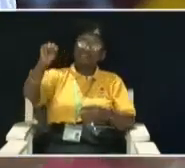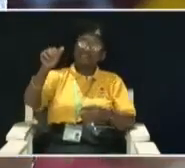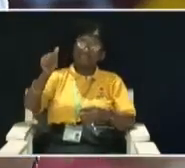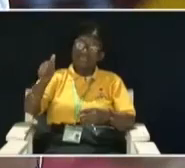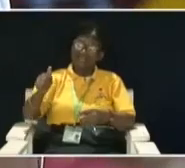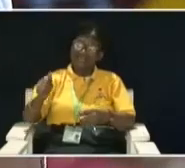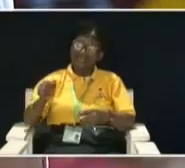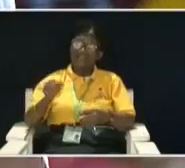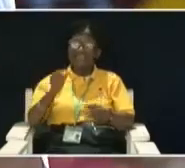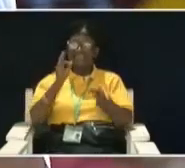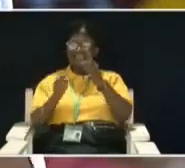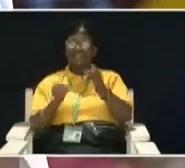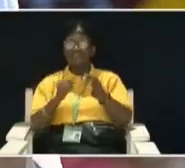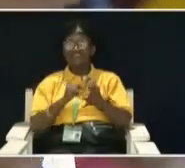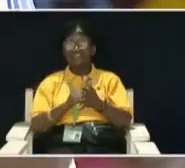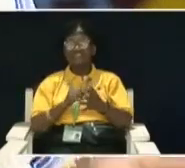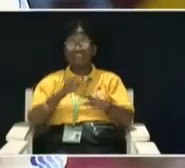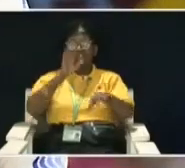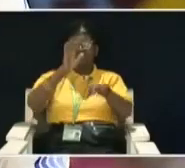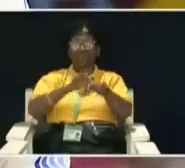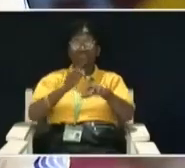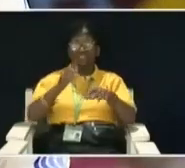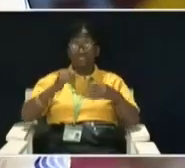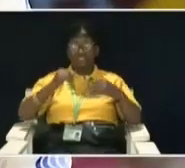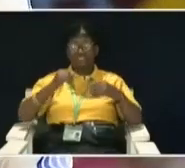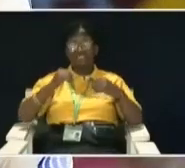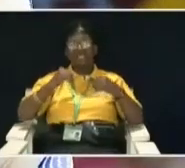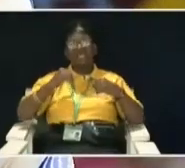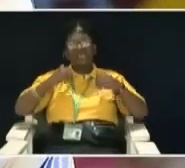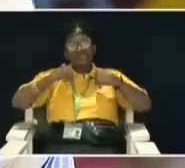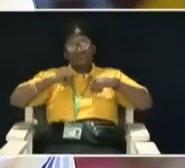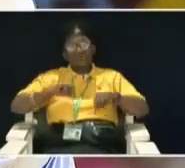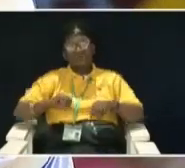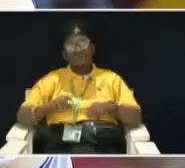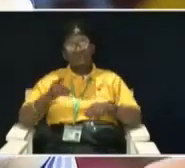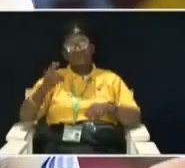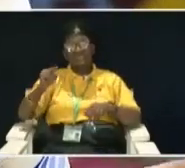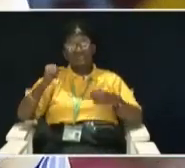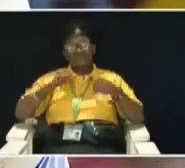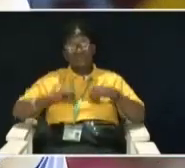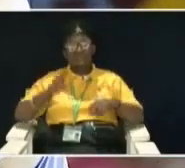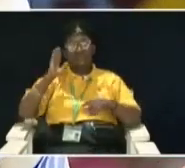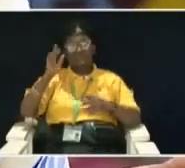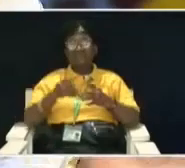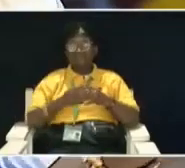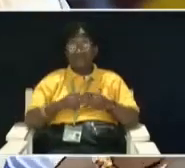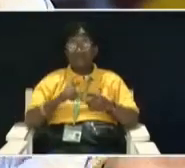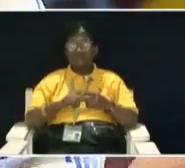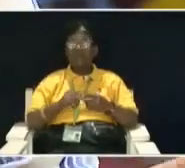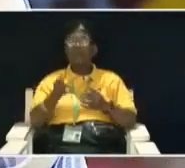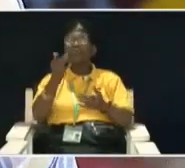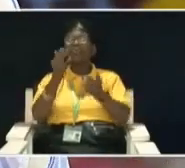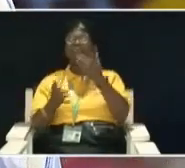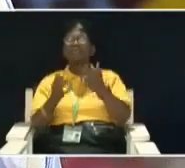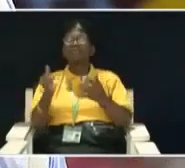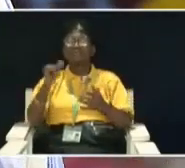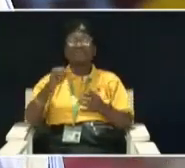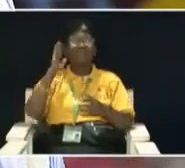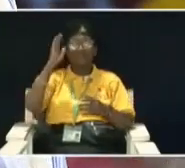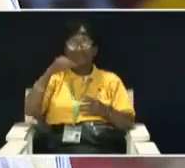If it touches cloth, the cloth will begin to burn. They will say the cloth catches